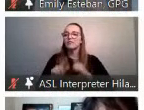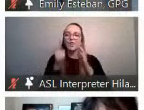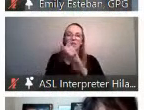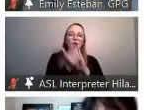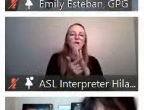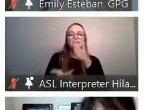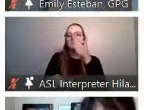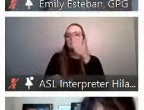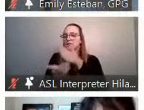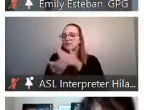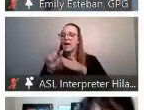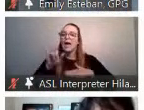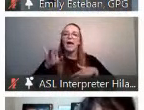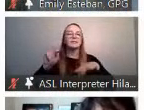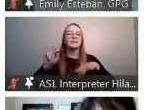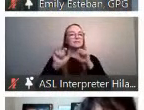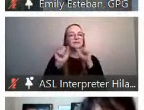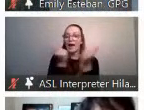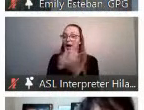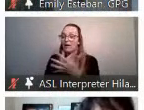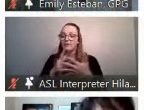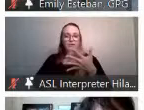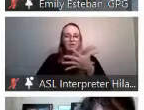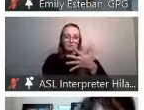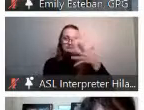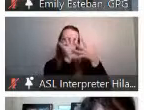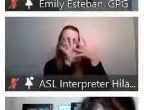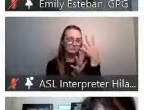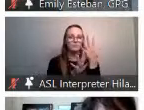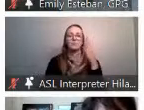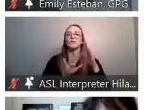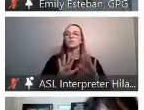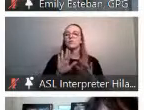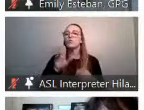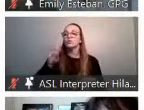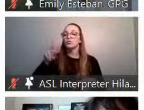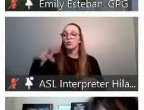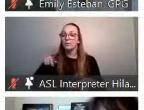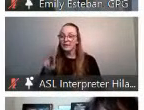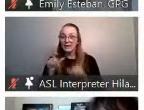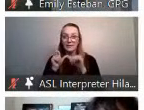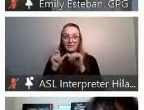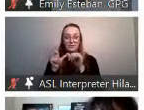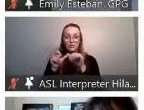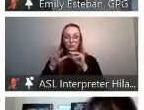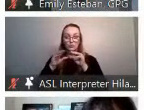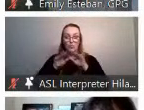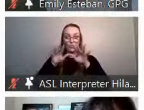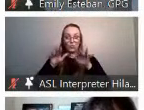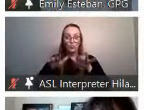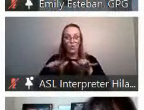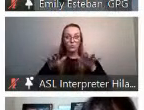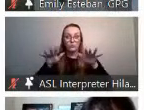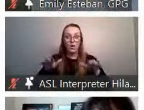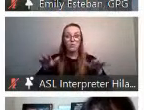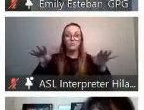And so as kind of UPK continues rolling out, it's going to